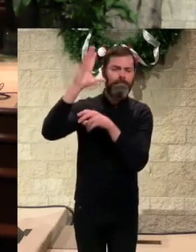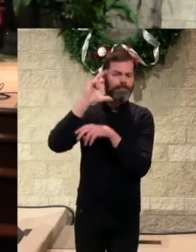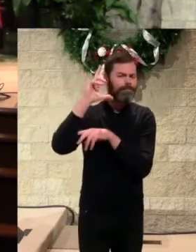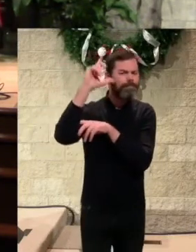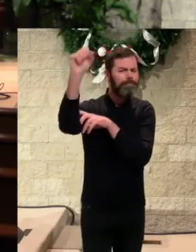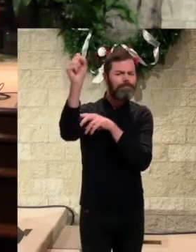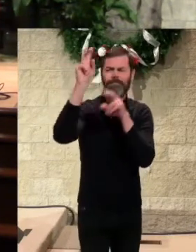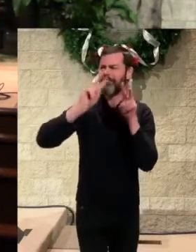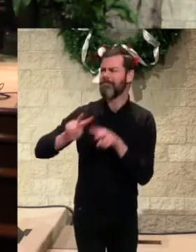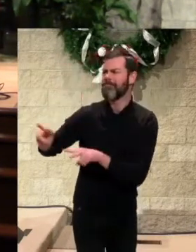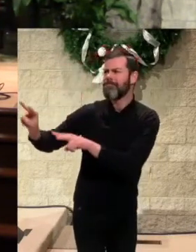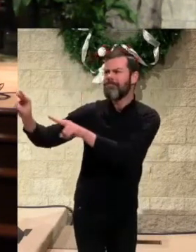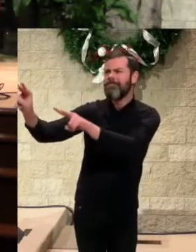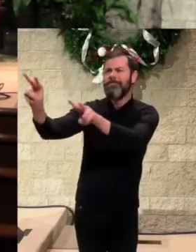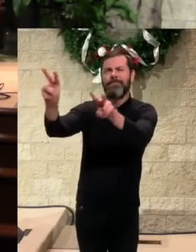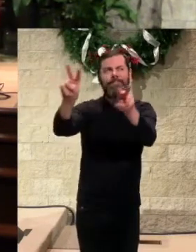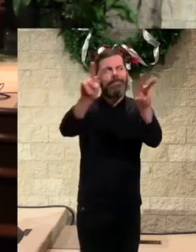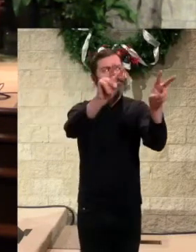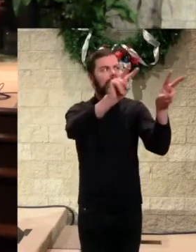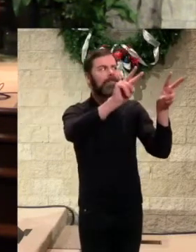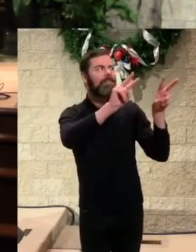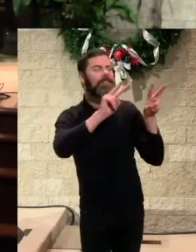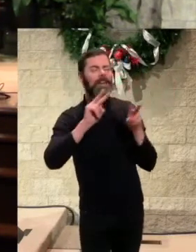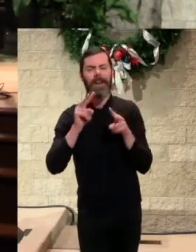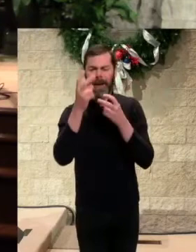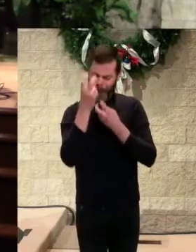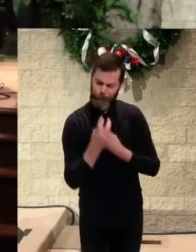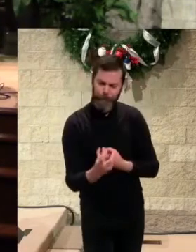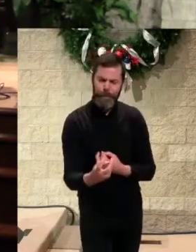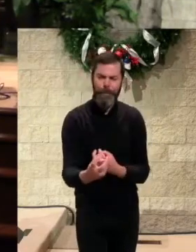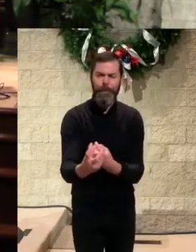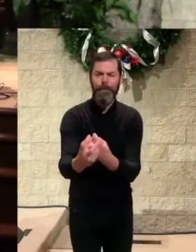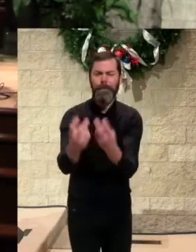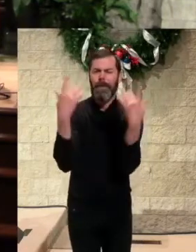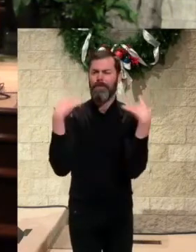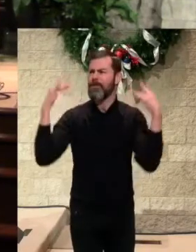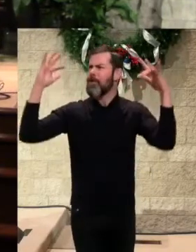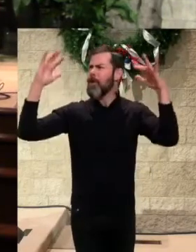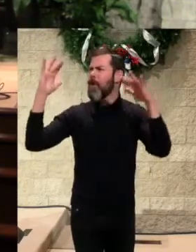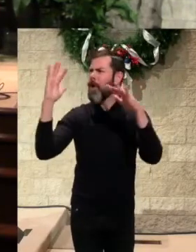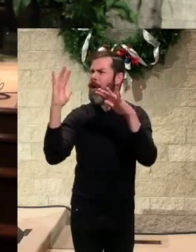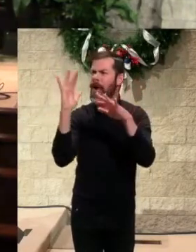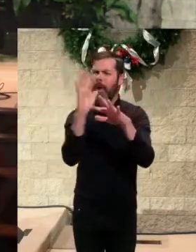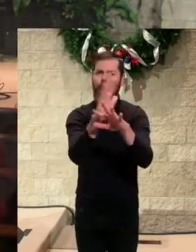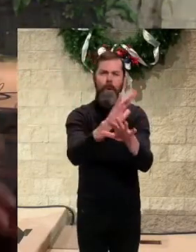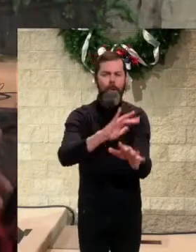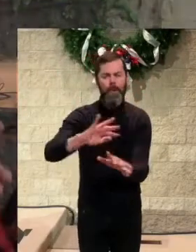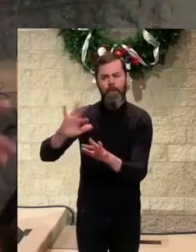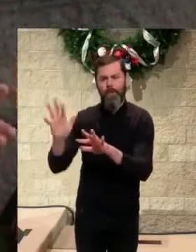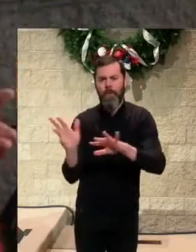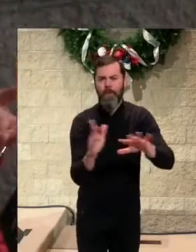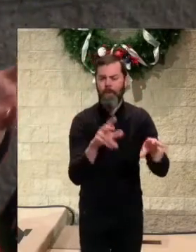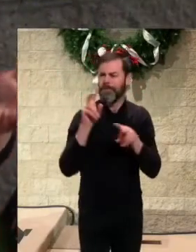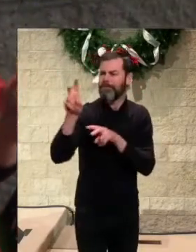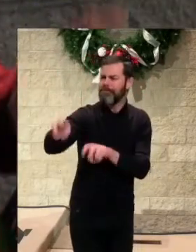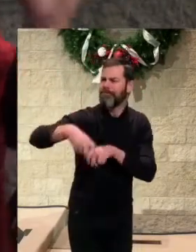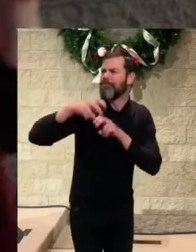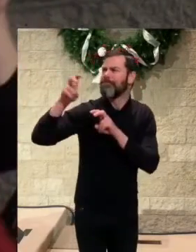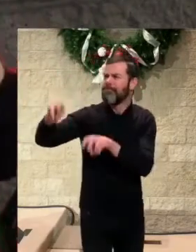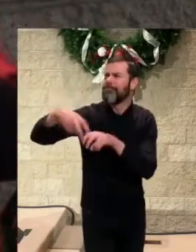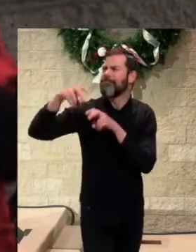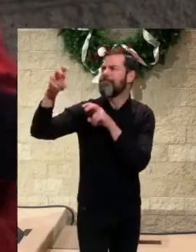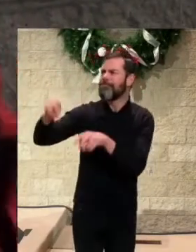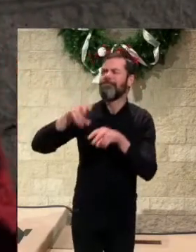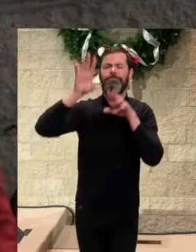go. Let's look at the show. We're gliding in a wonderland of snow. Giddy up, giddy up, giddy up.